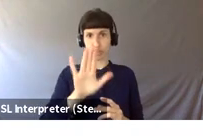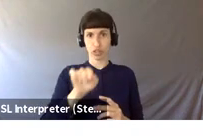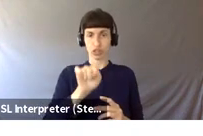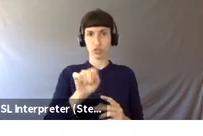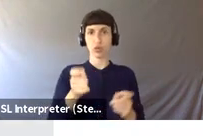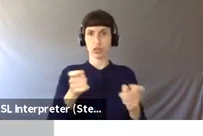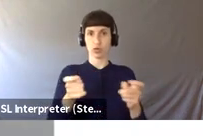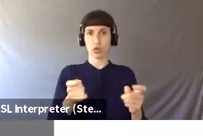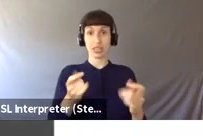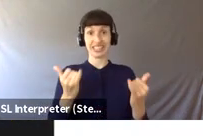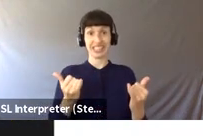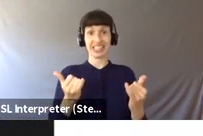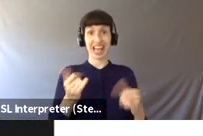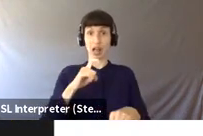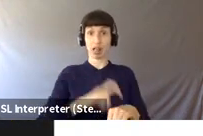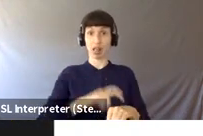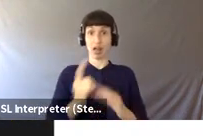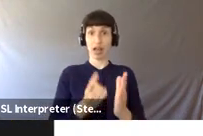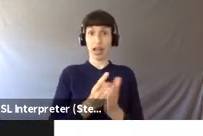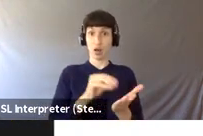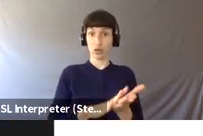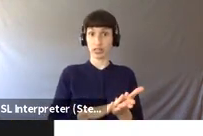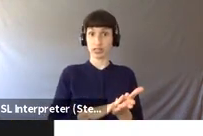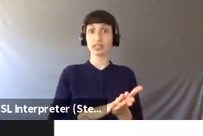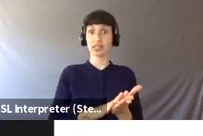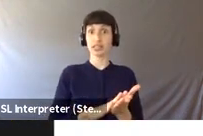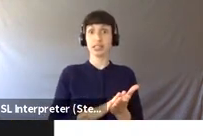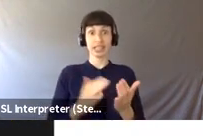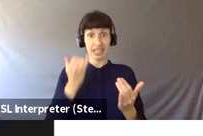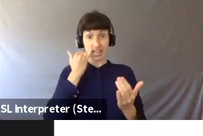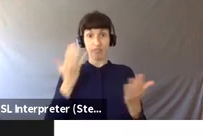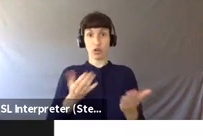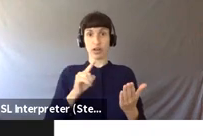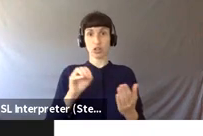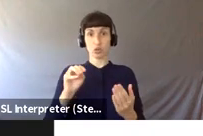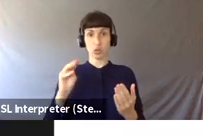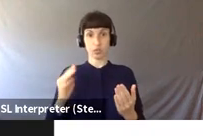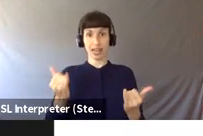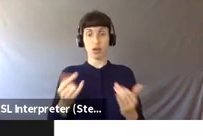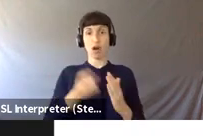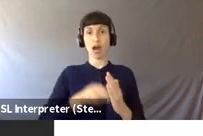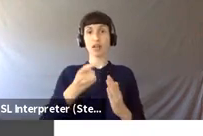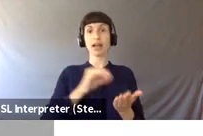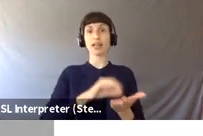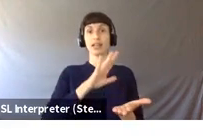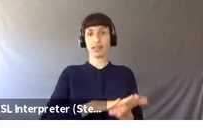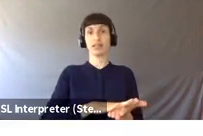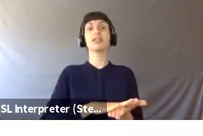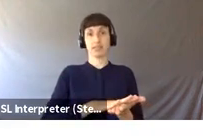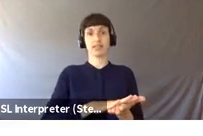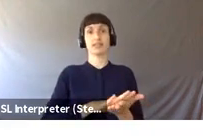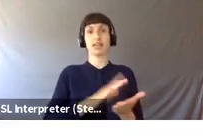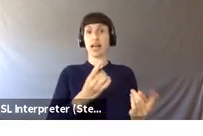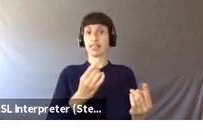in the Zoom meeting. If you're in the Zoom meeting with us, your clock hours will be registered to you because attendance is automatically taken. If